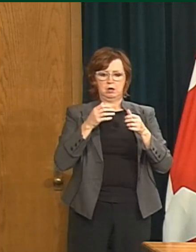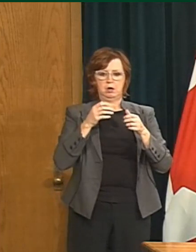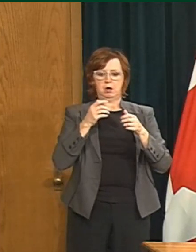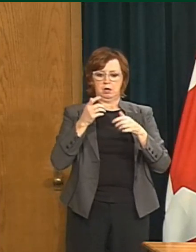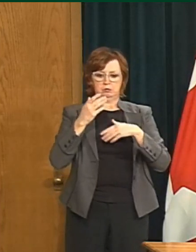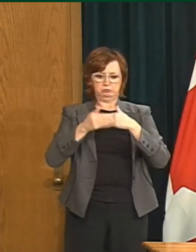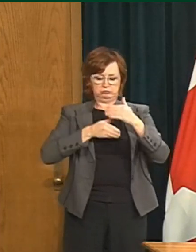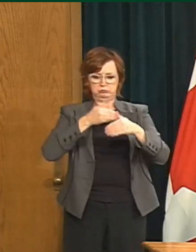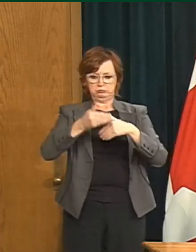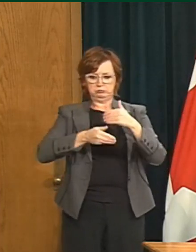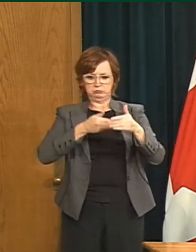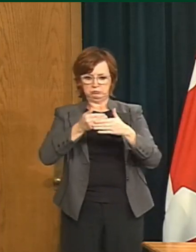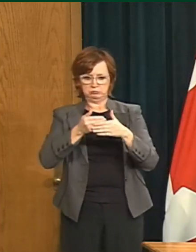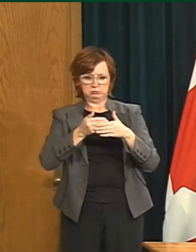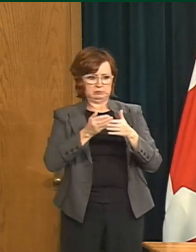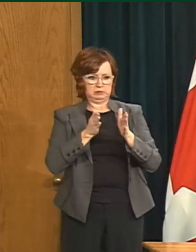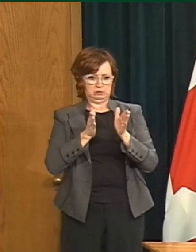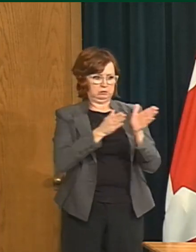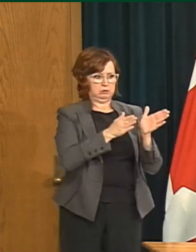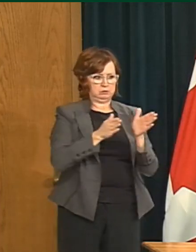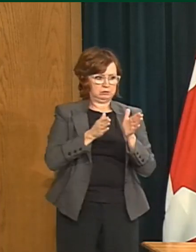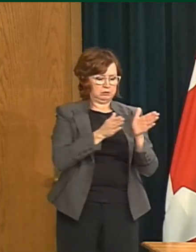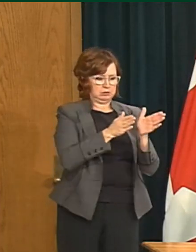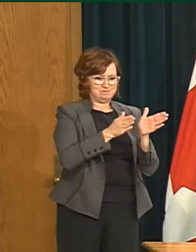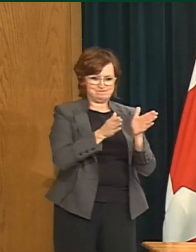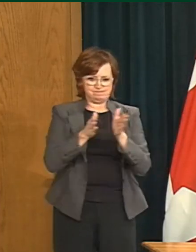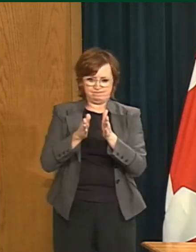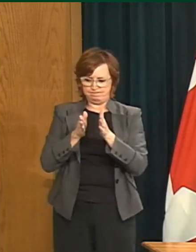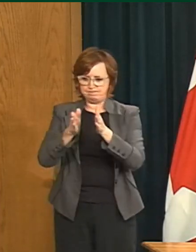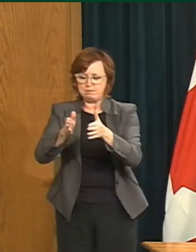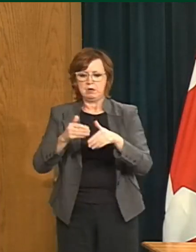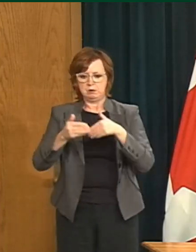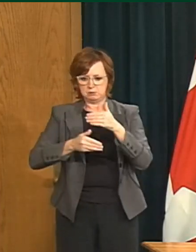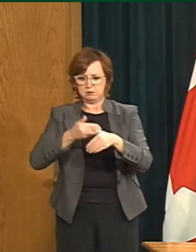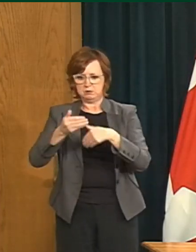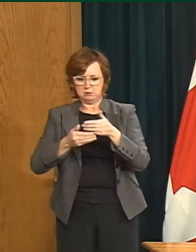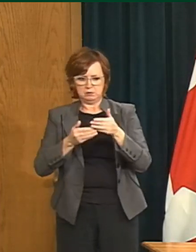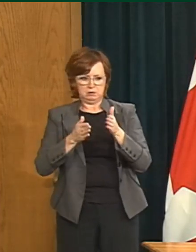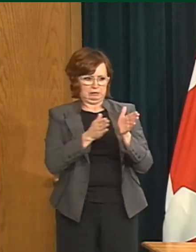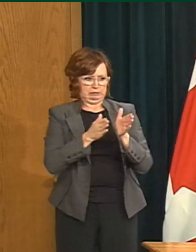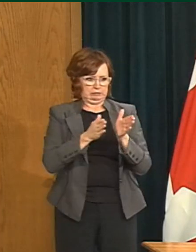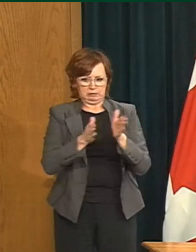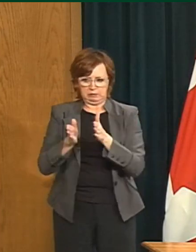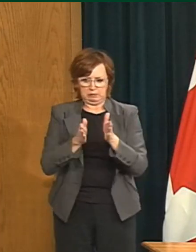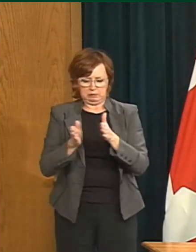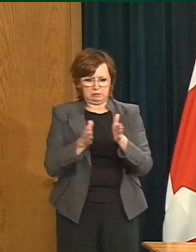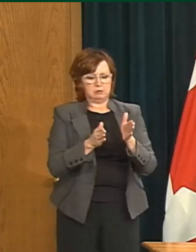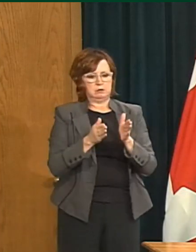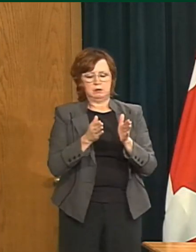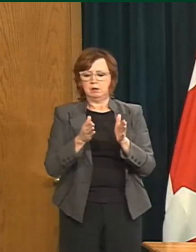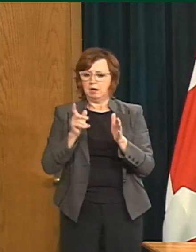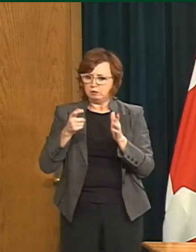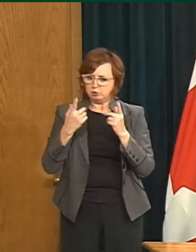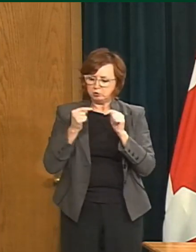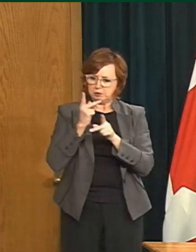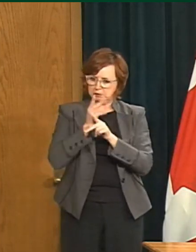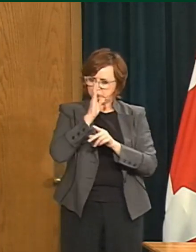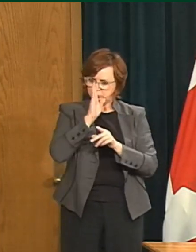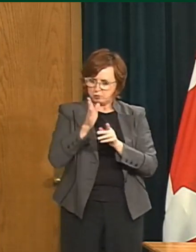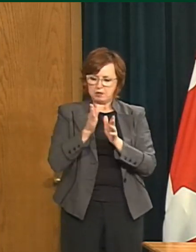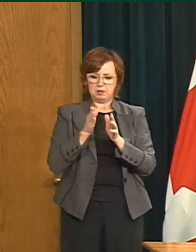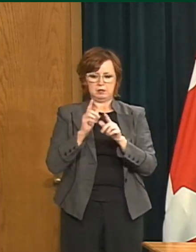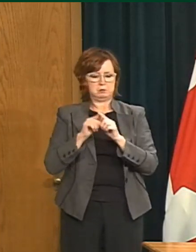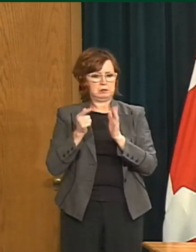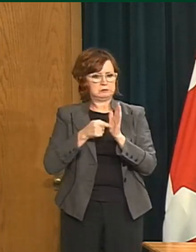behavior, what we can do in terms of recommendations or orders around further restrictions or their